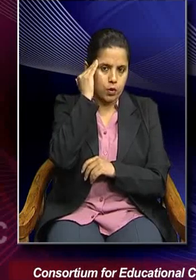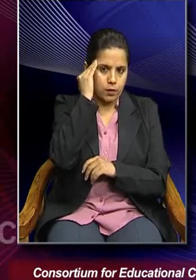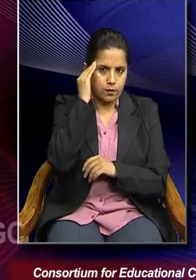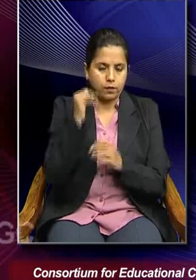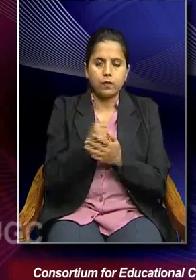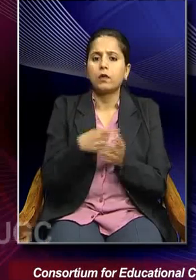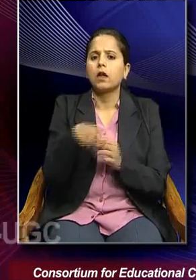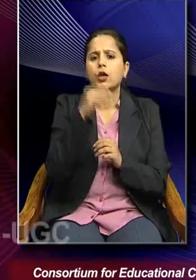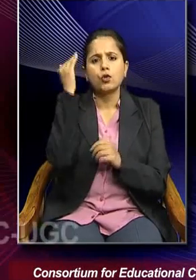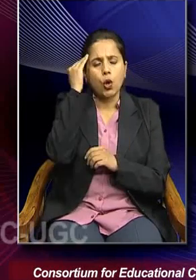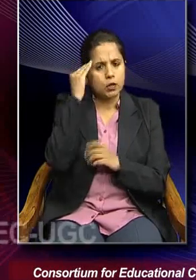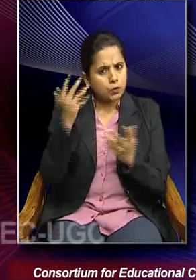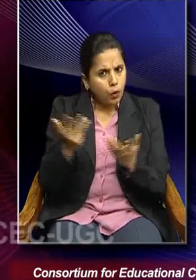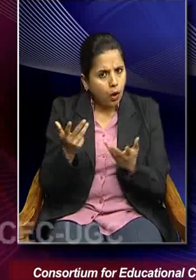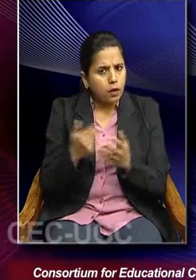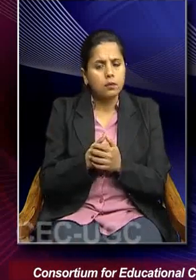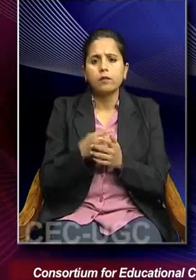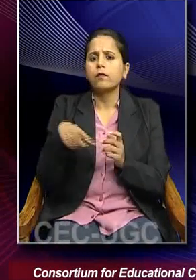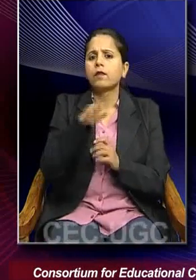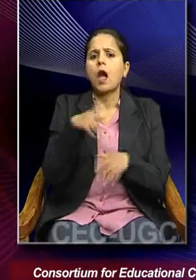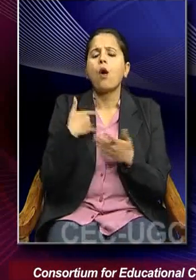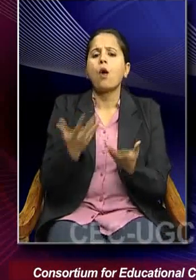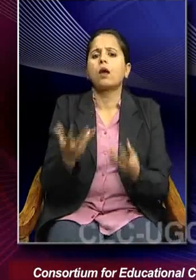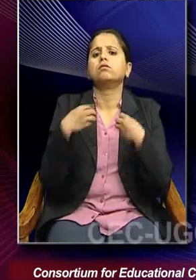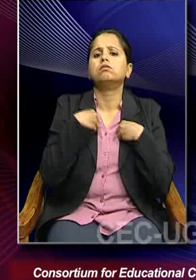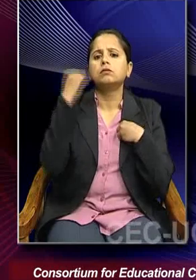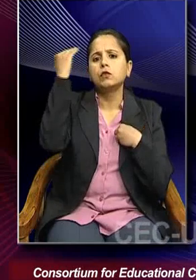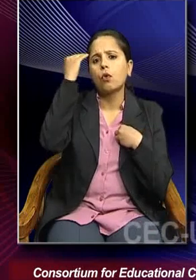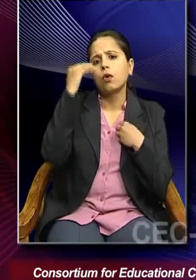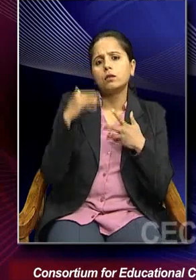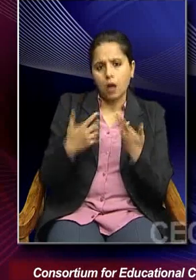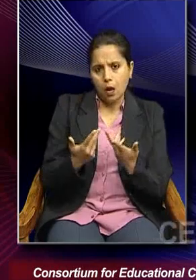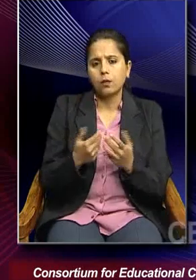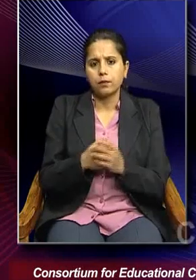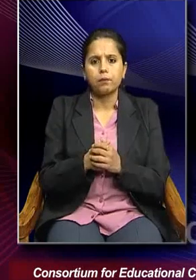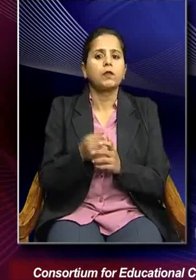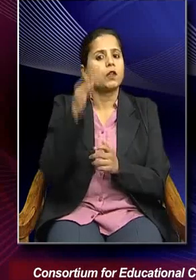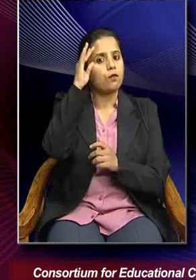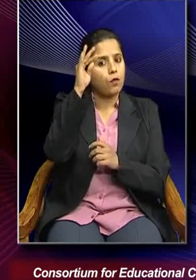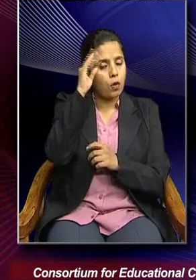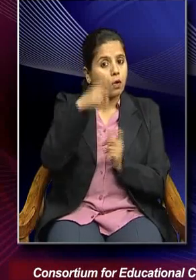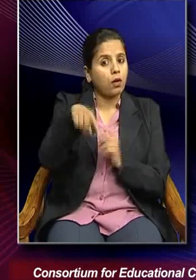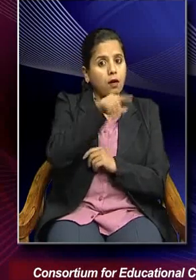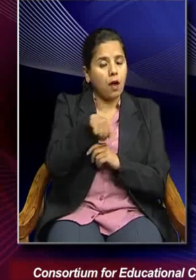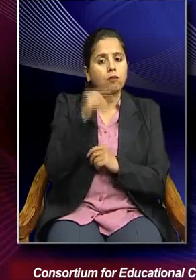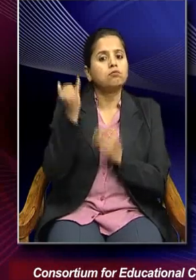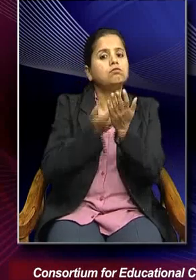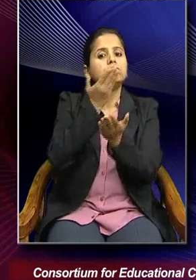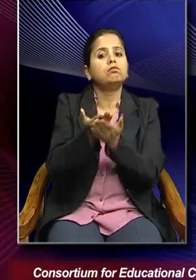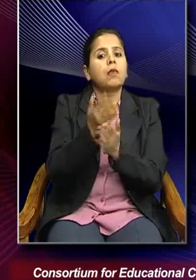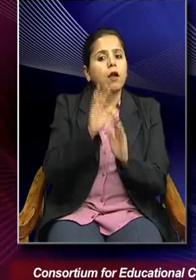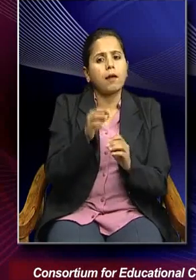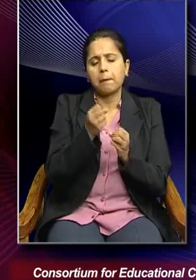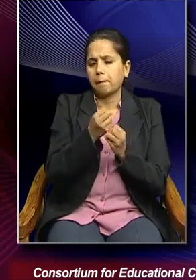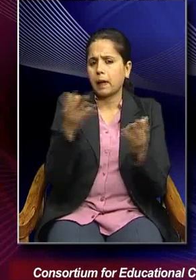That what is knowledge and how do we acquire knowledge? So philosophers have proposed